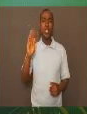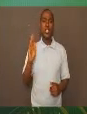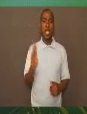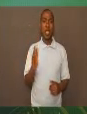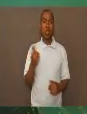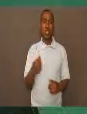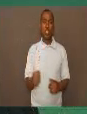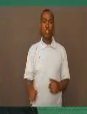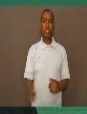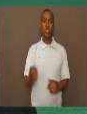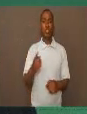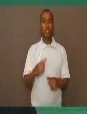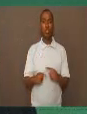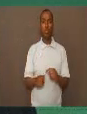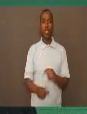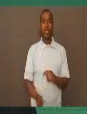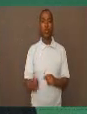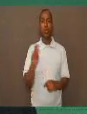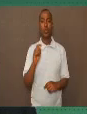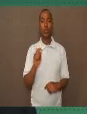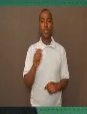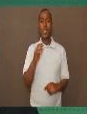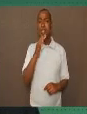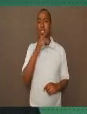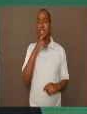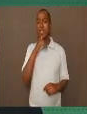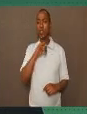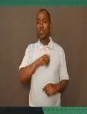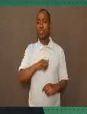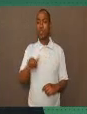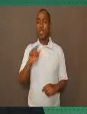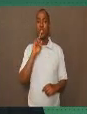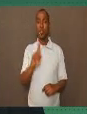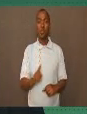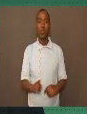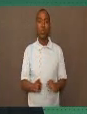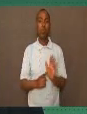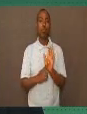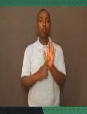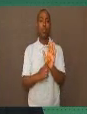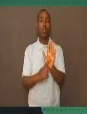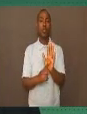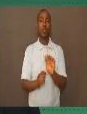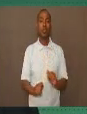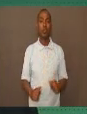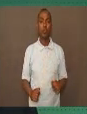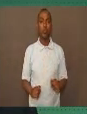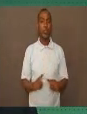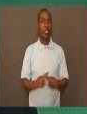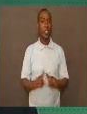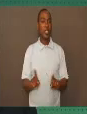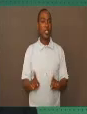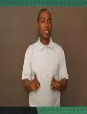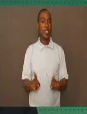penis. Women will experience similar symptoms to men, but